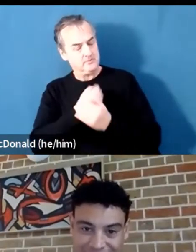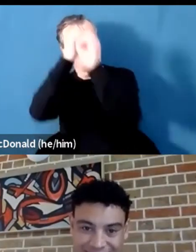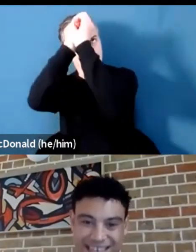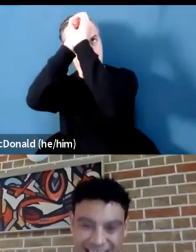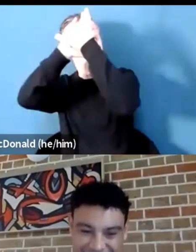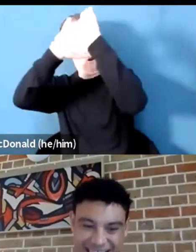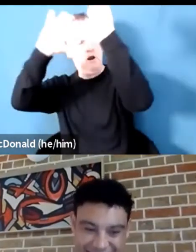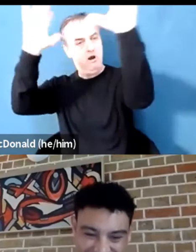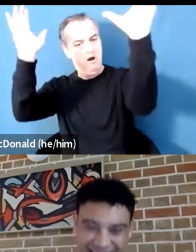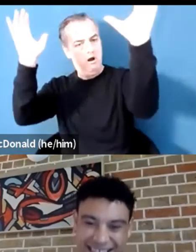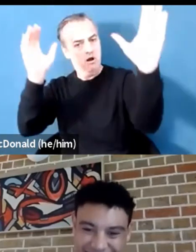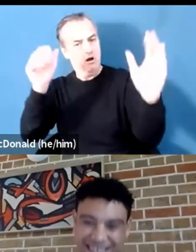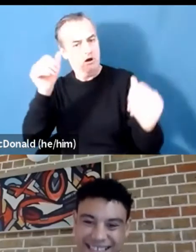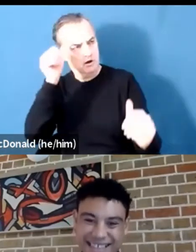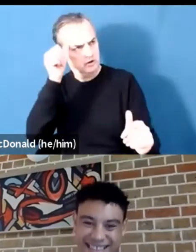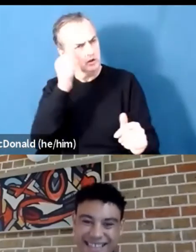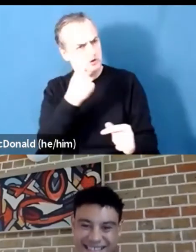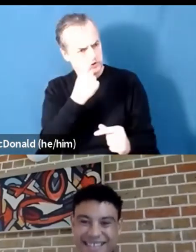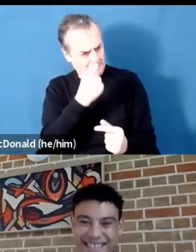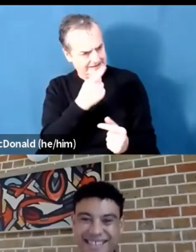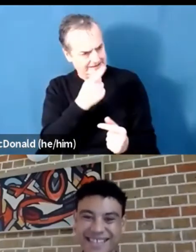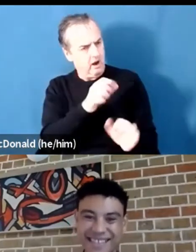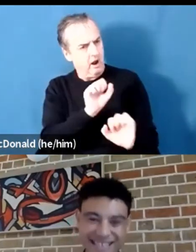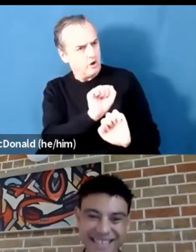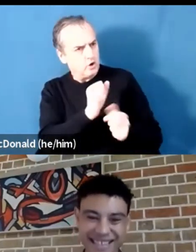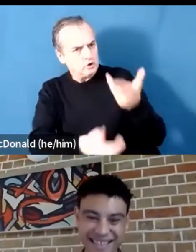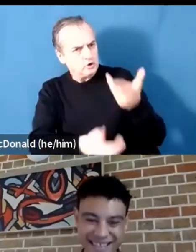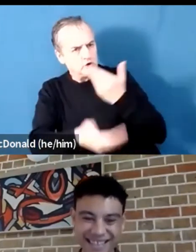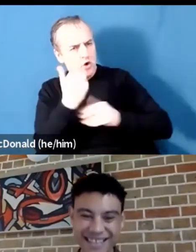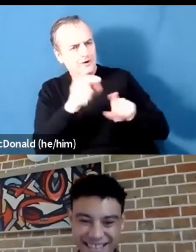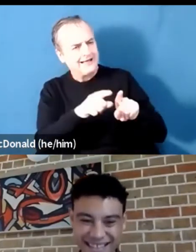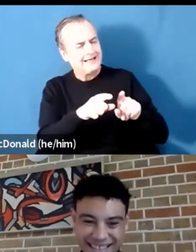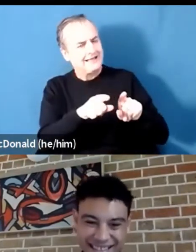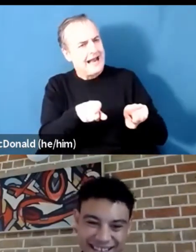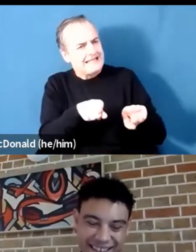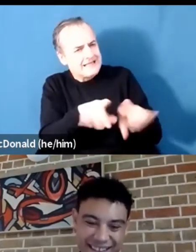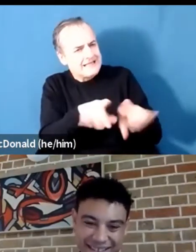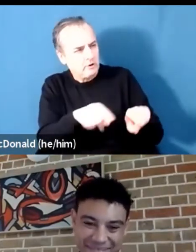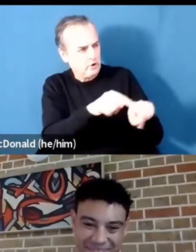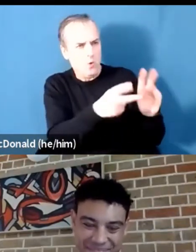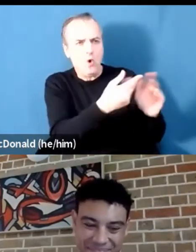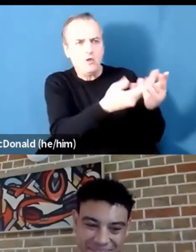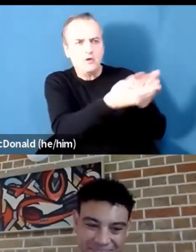watch Trainspotting with Sound of Music, so I'm all about that. But I guess the